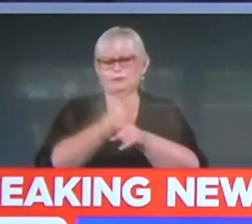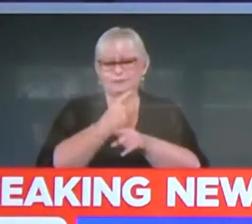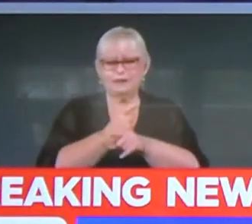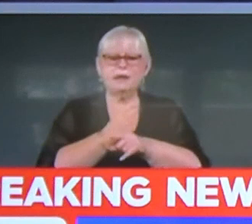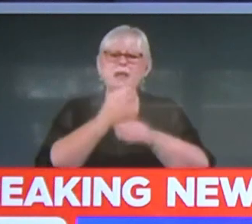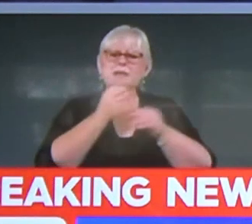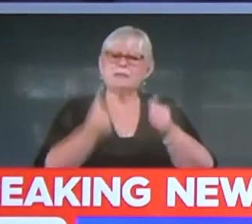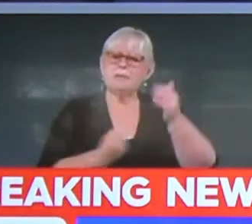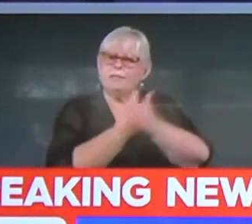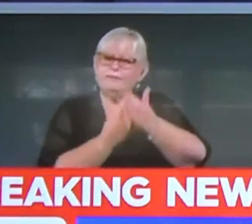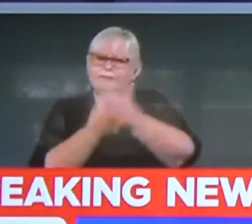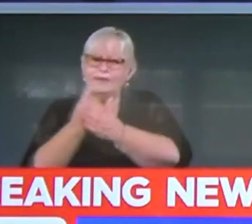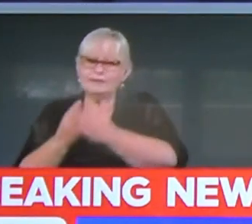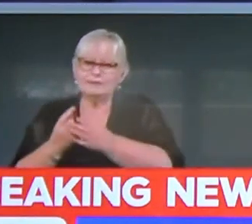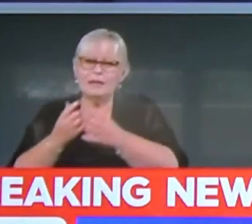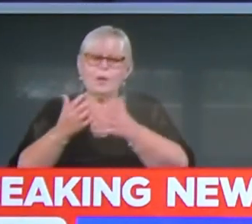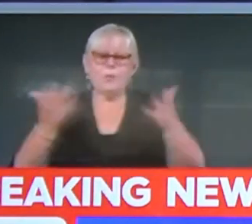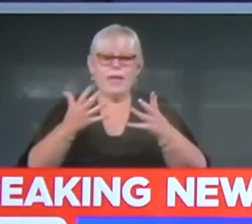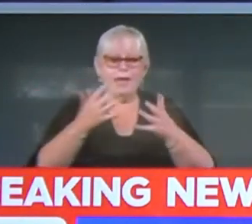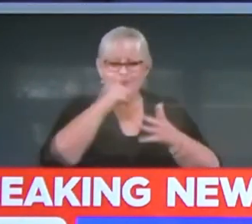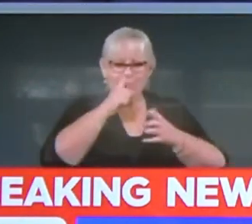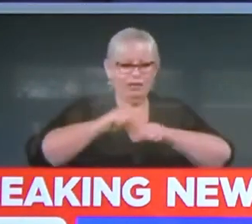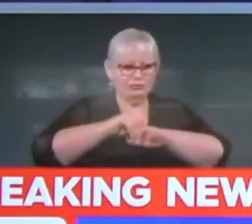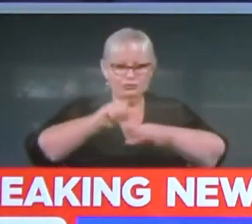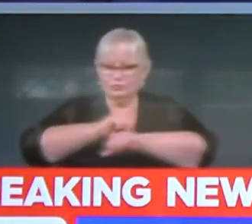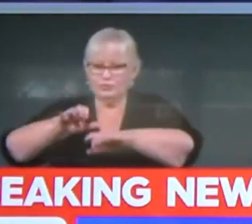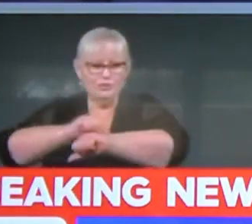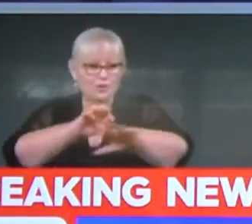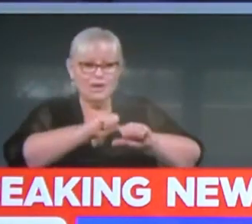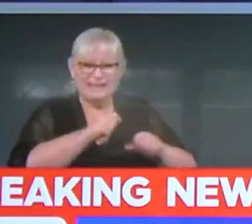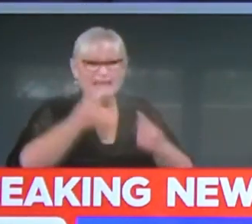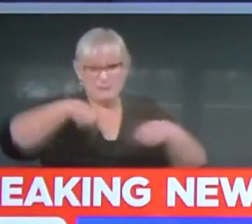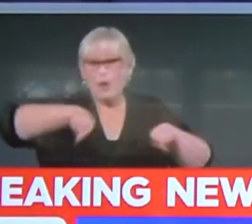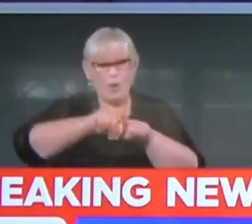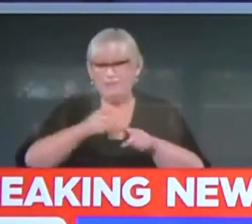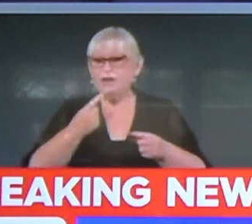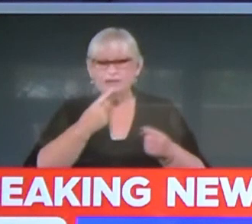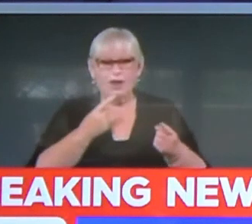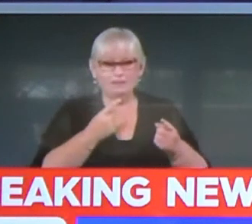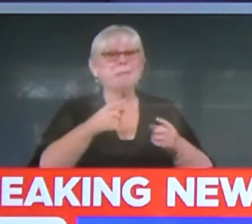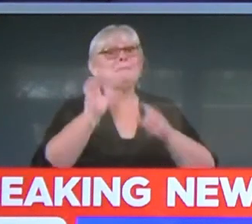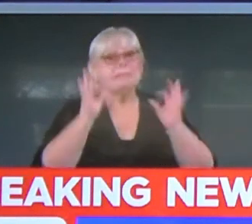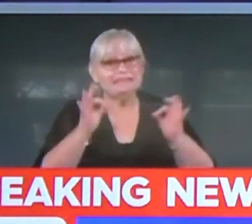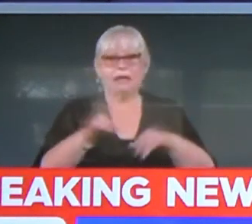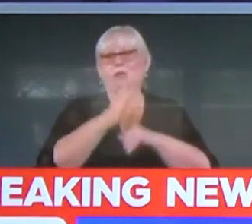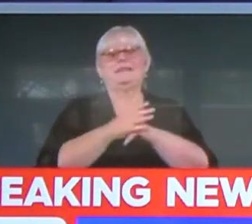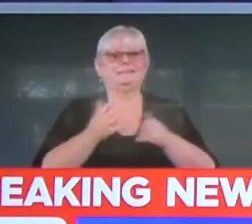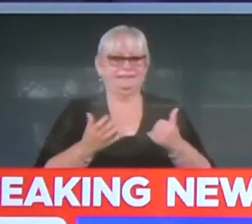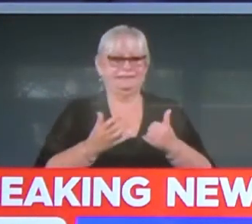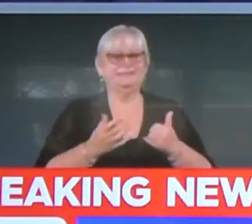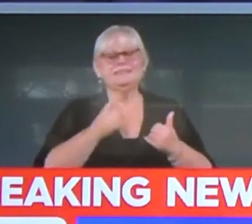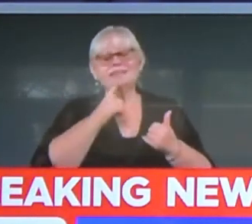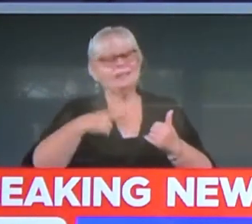of the events that have been some of the major transmitting events, it has been exactly these types of events, particularly weddings. And that is